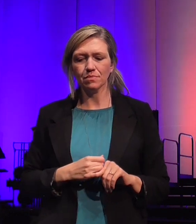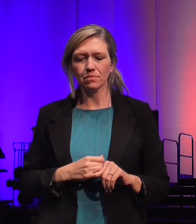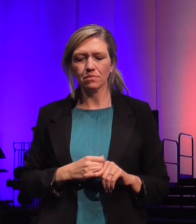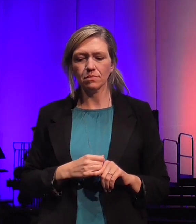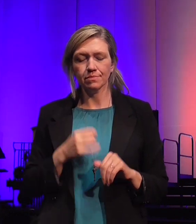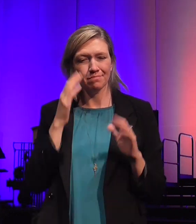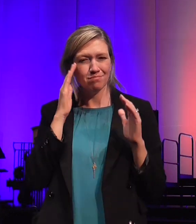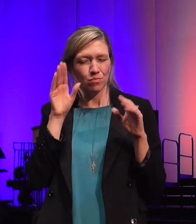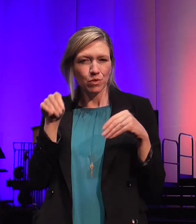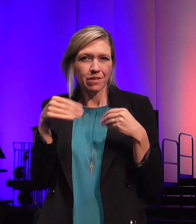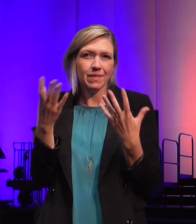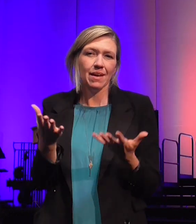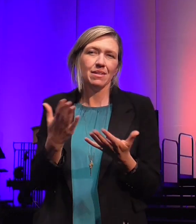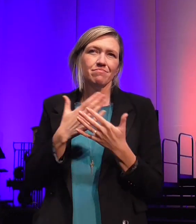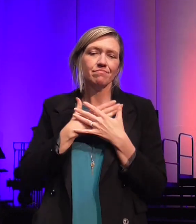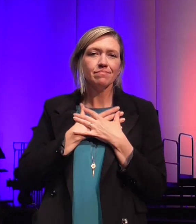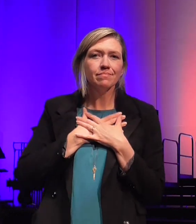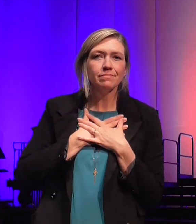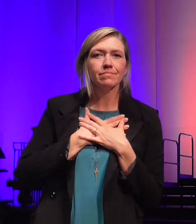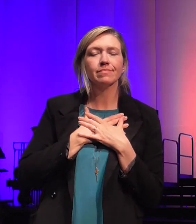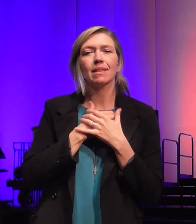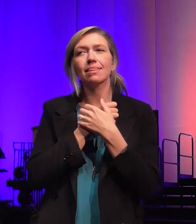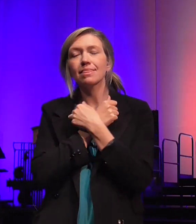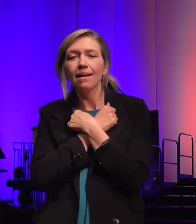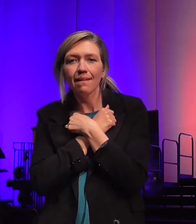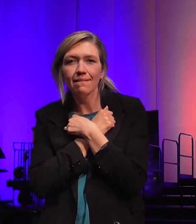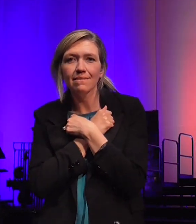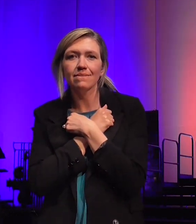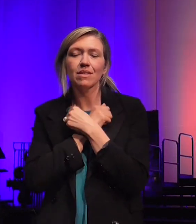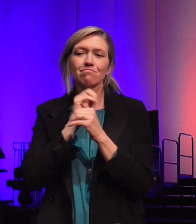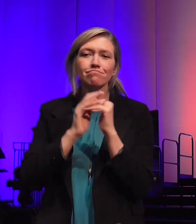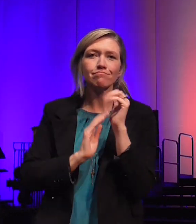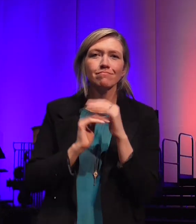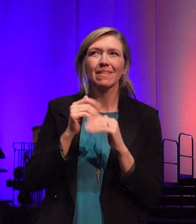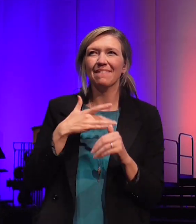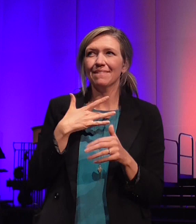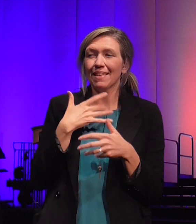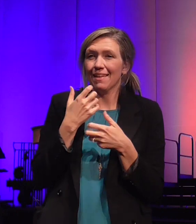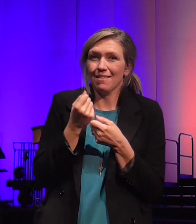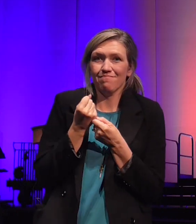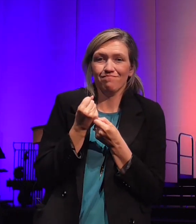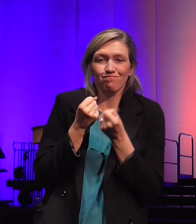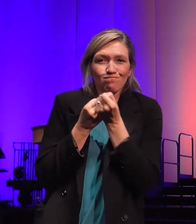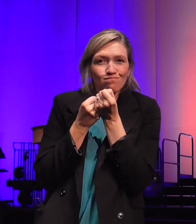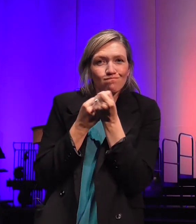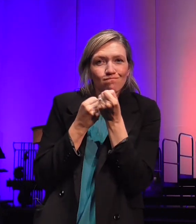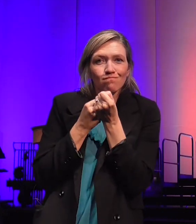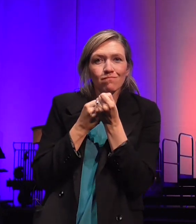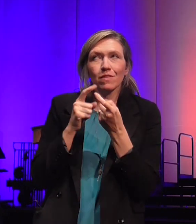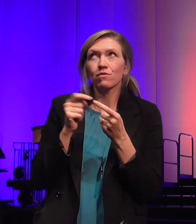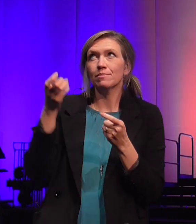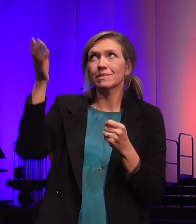bringing a sense of nourishment, a sense of love, a sense of feeling held by the divine.